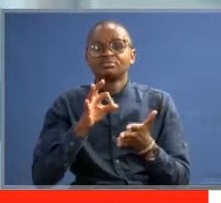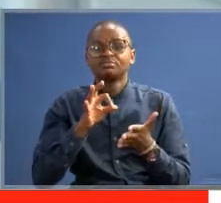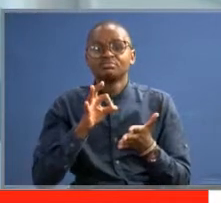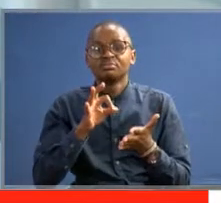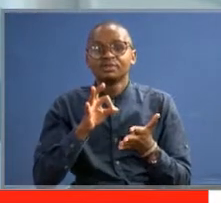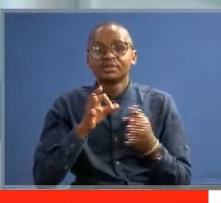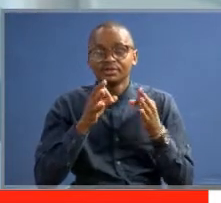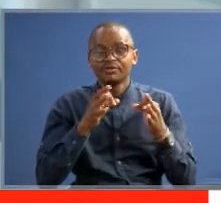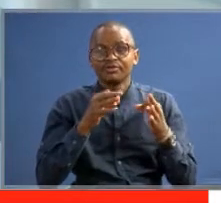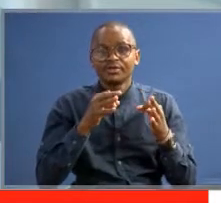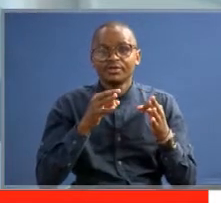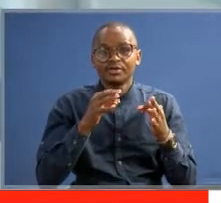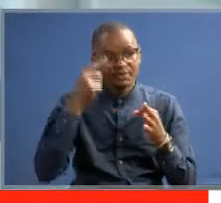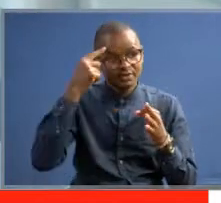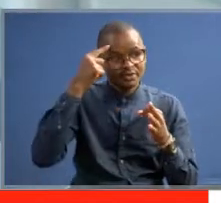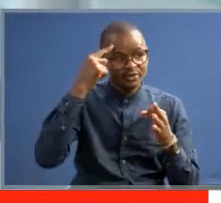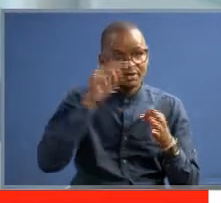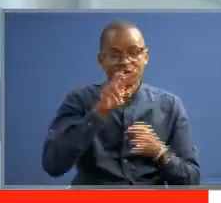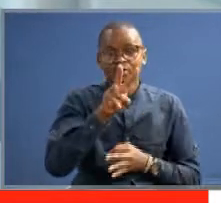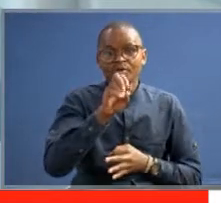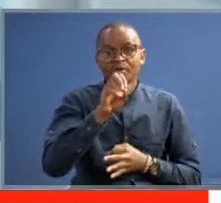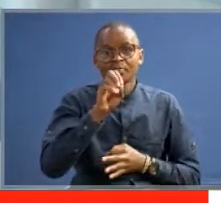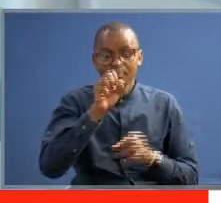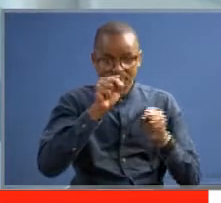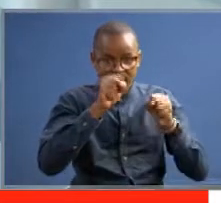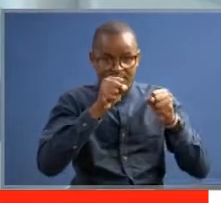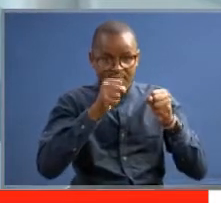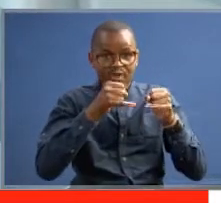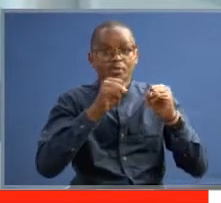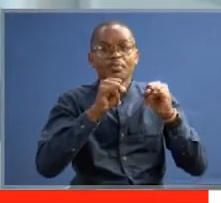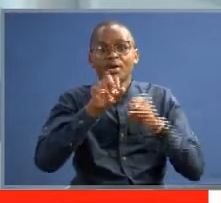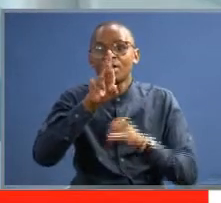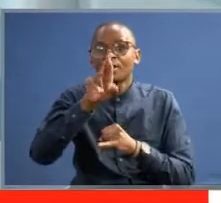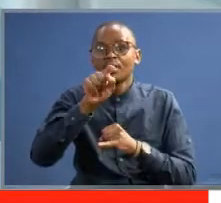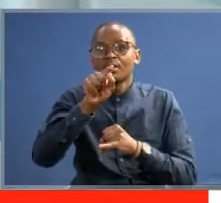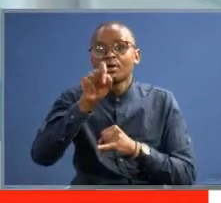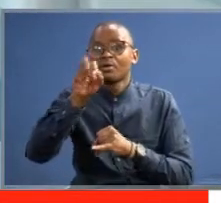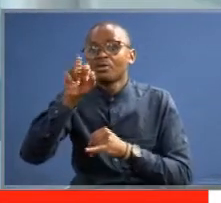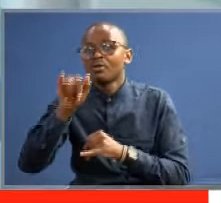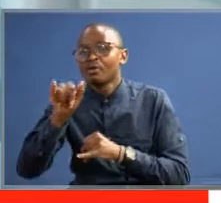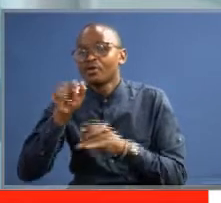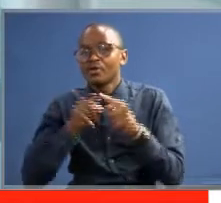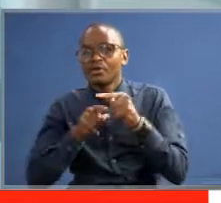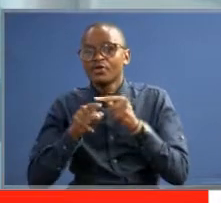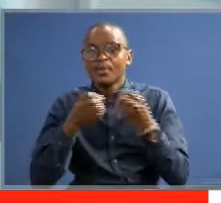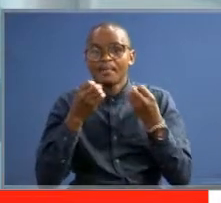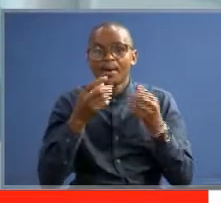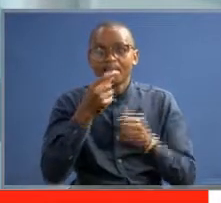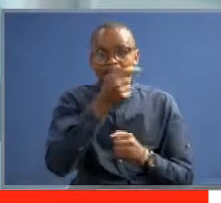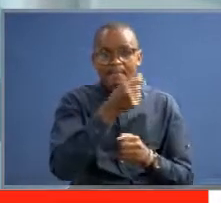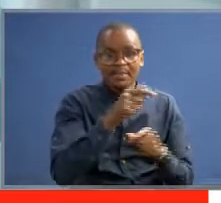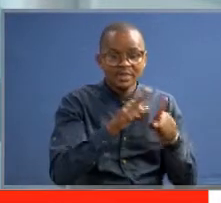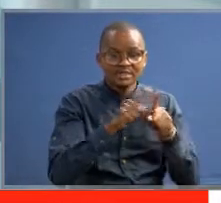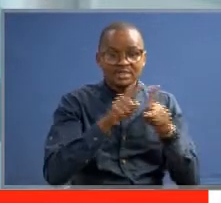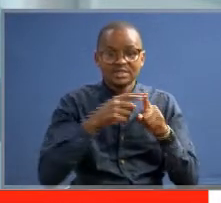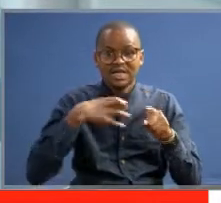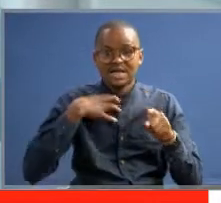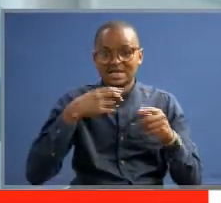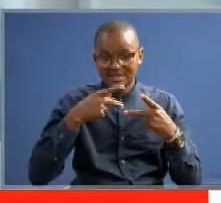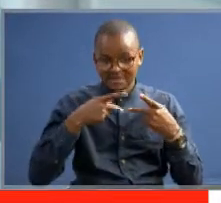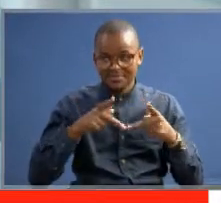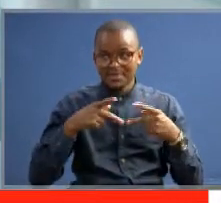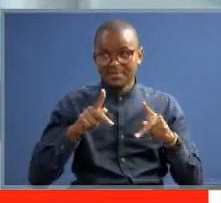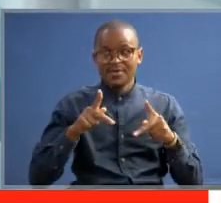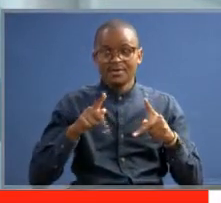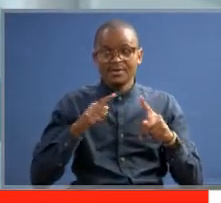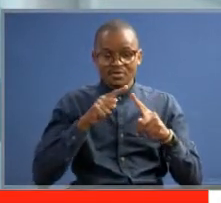because they think that with 20 shillings I can be able to play lottery and I can be able to win millions of shillings and I'll be a rich person and I do not